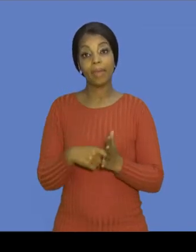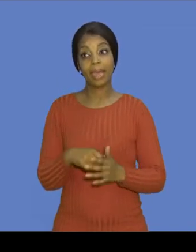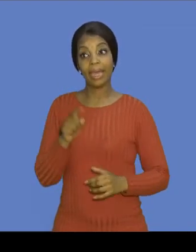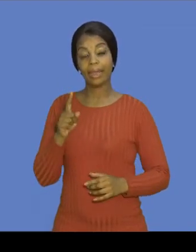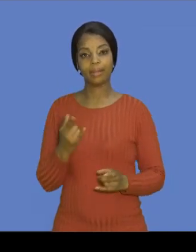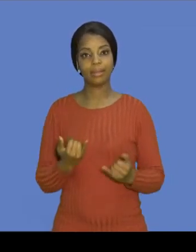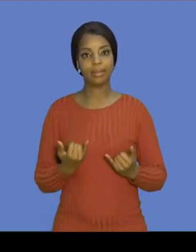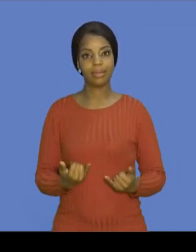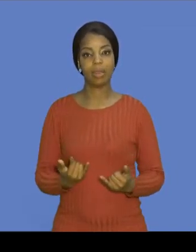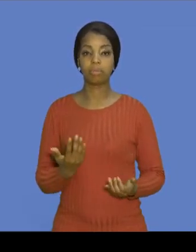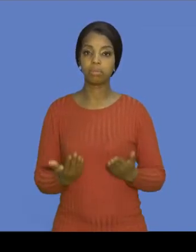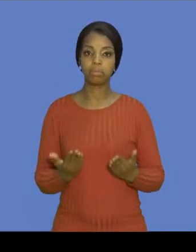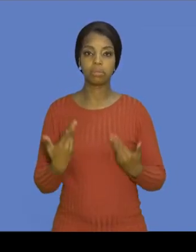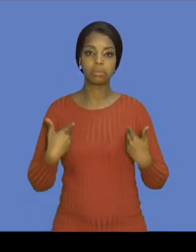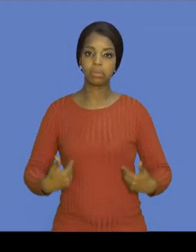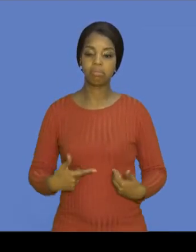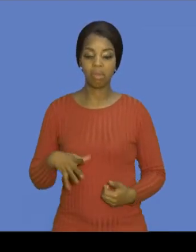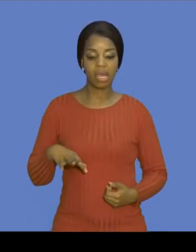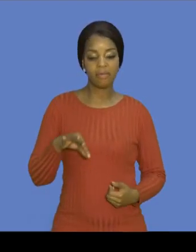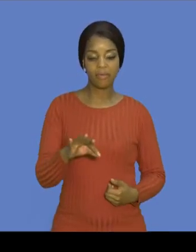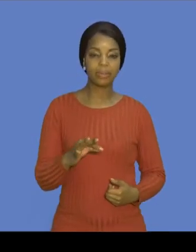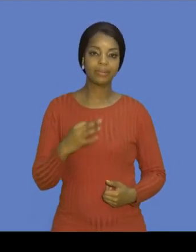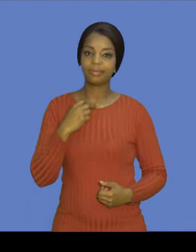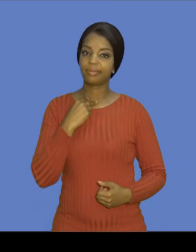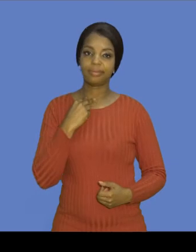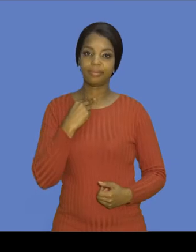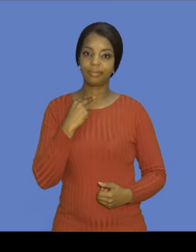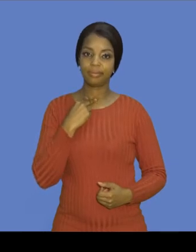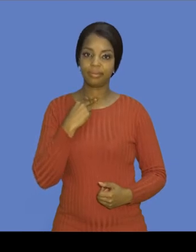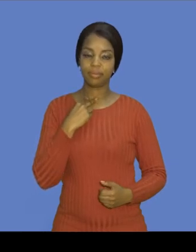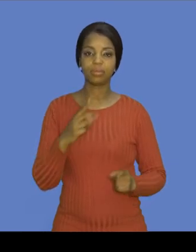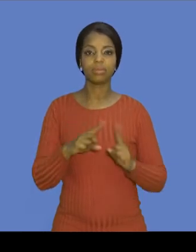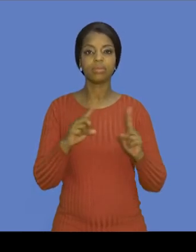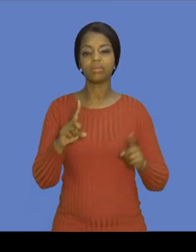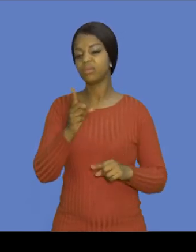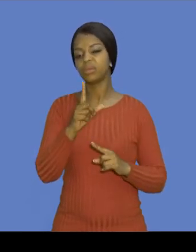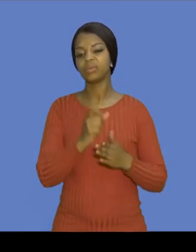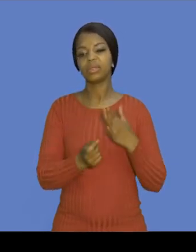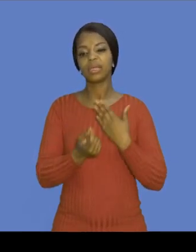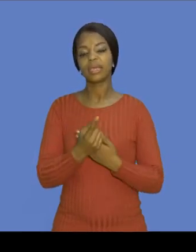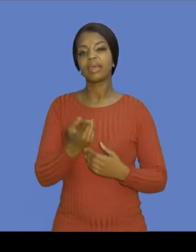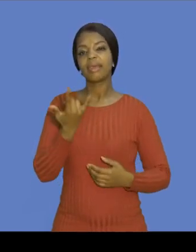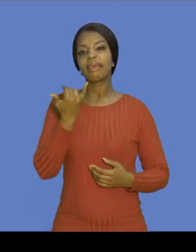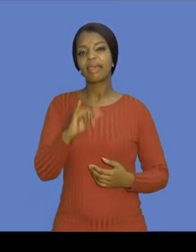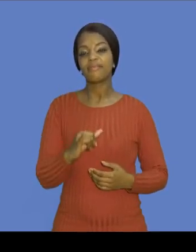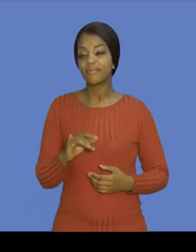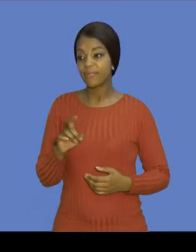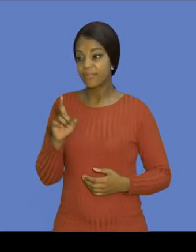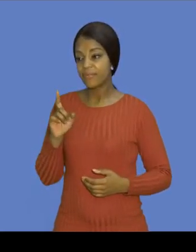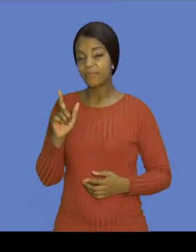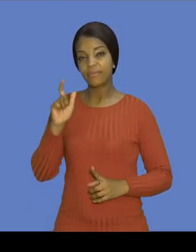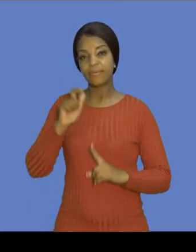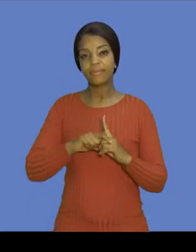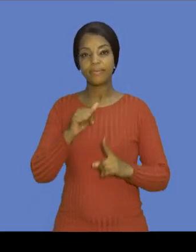item now, which maybe I might not afford it, what will happen if Joseph invests that amount in